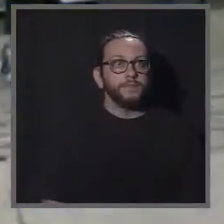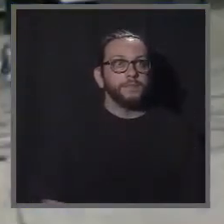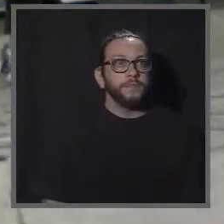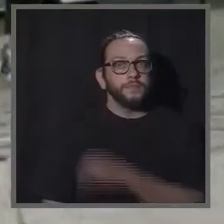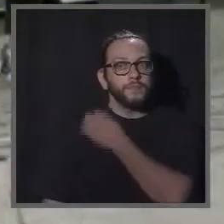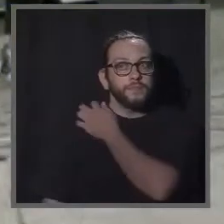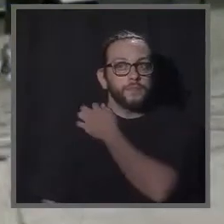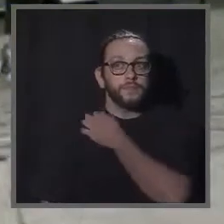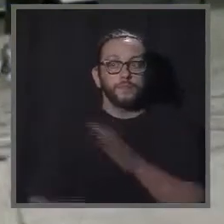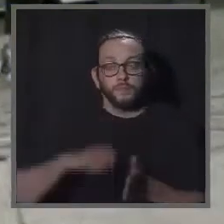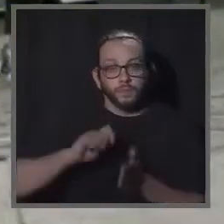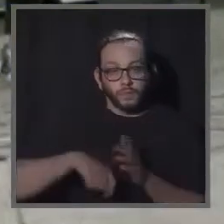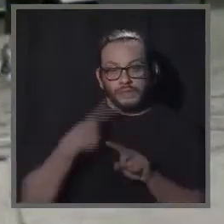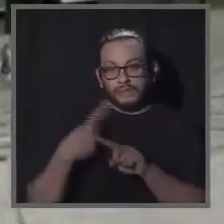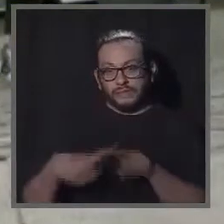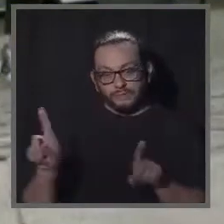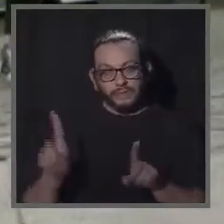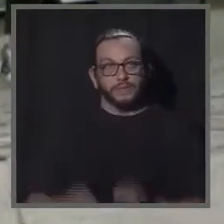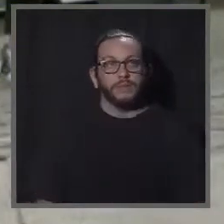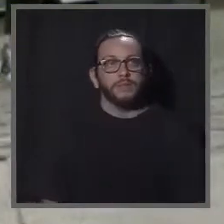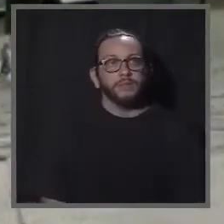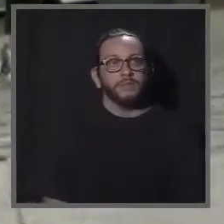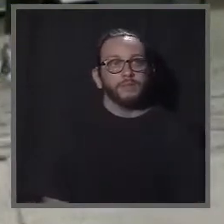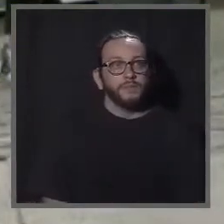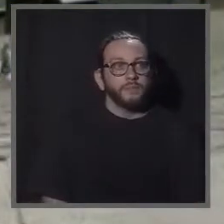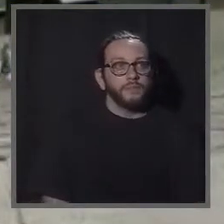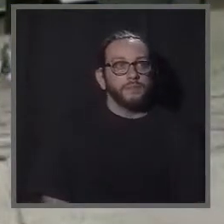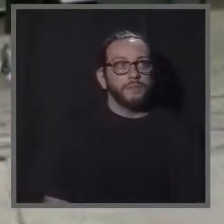to another project.